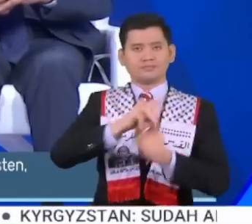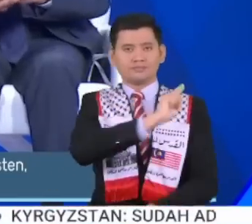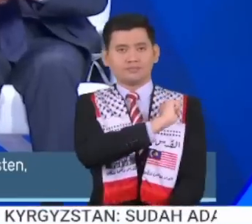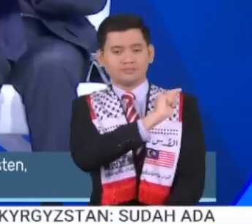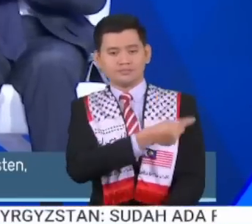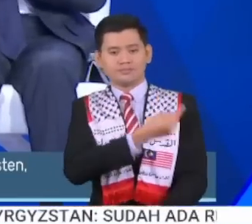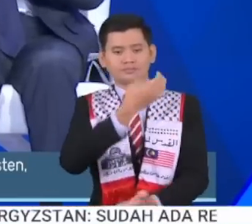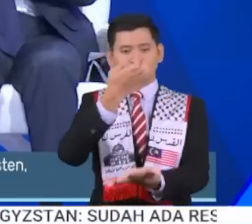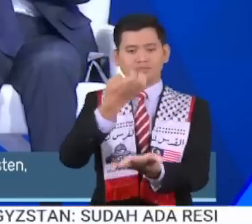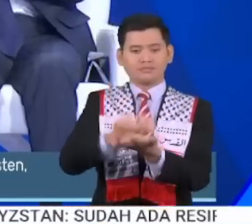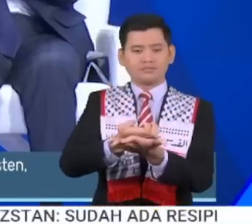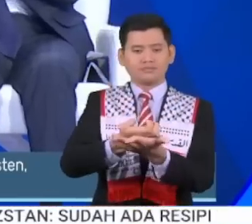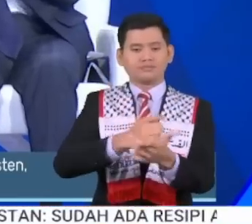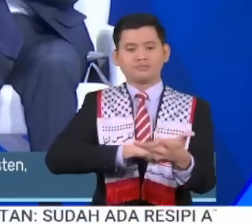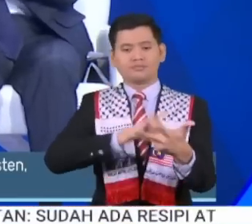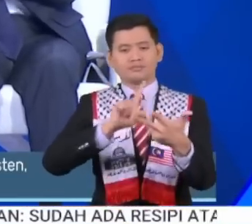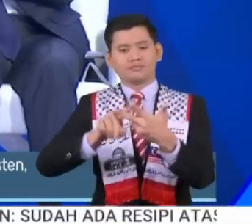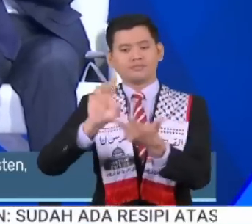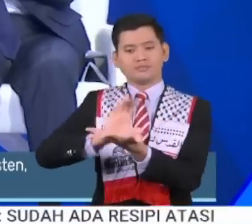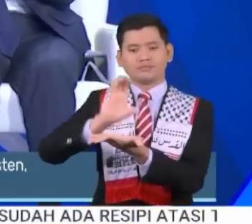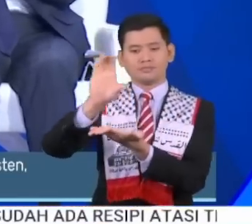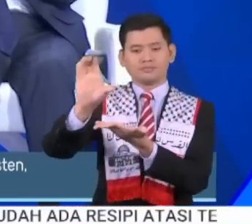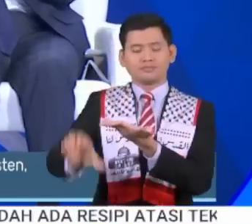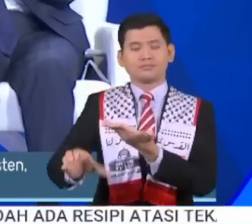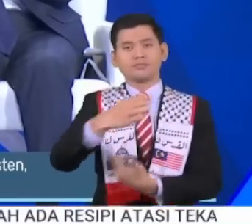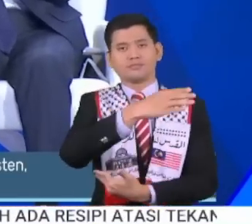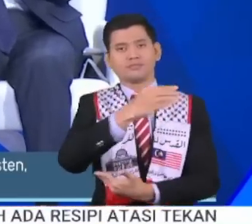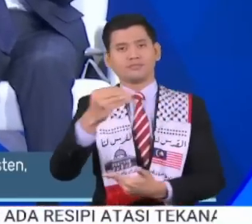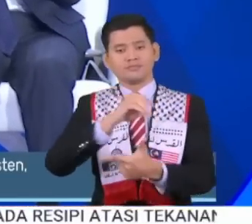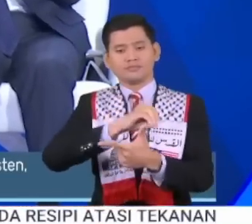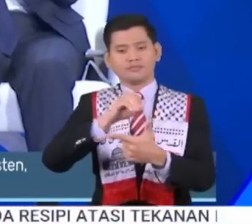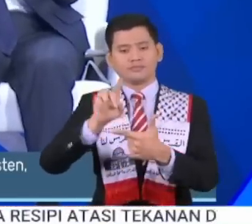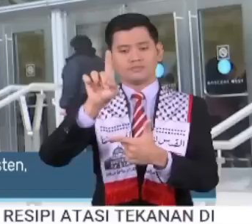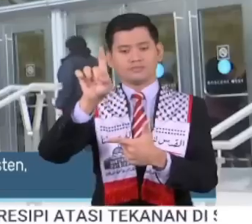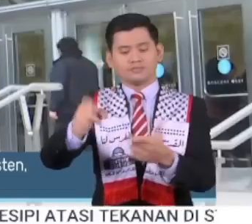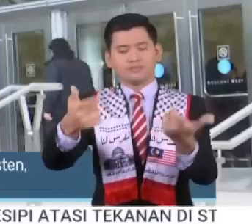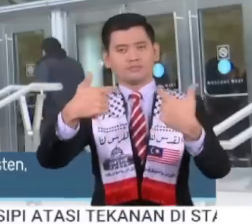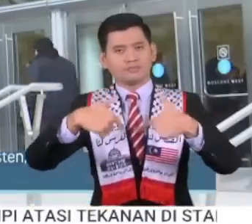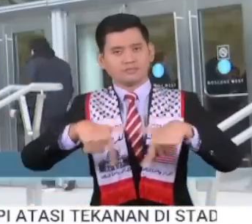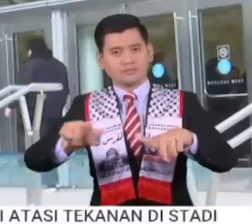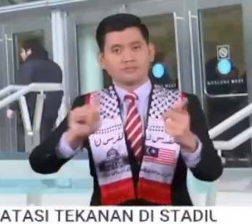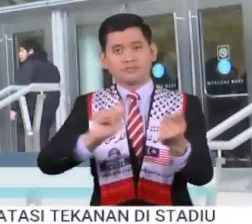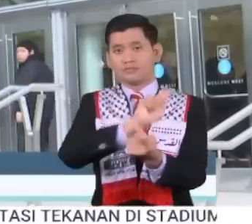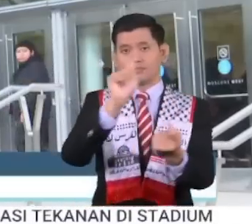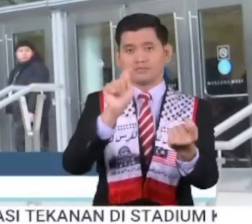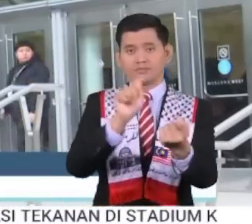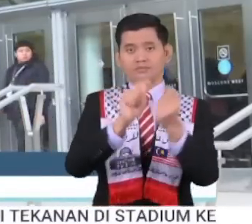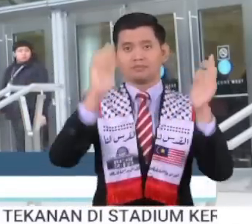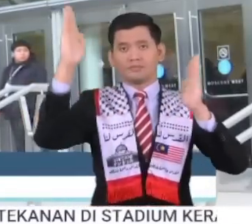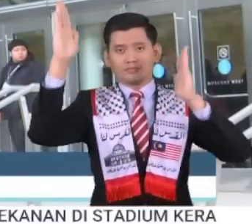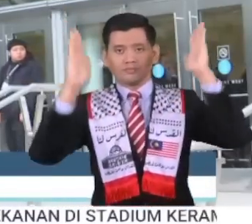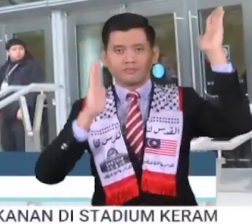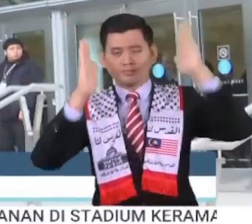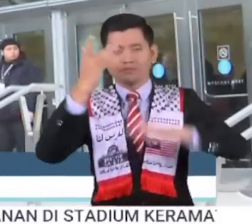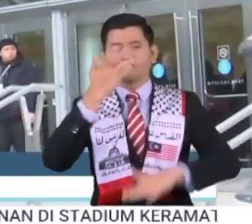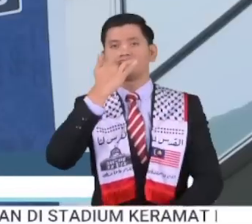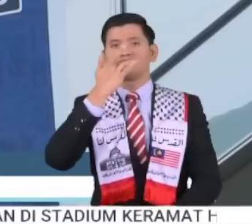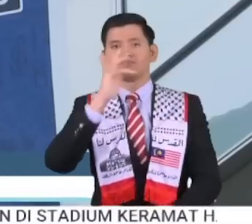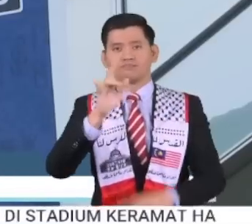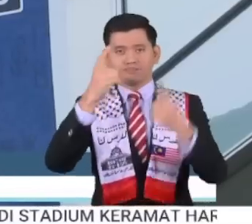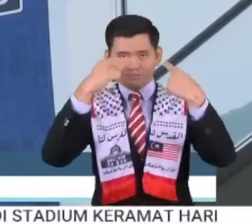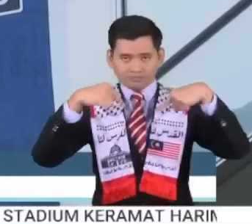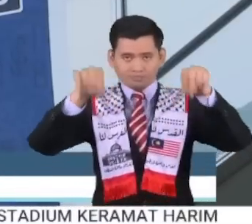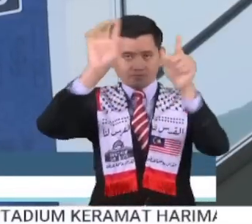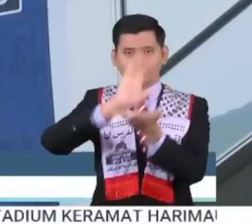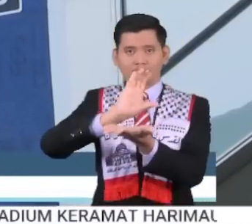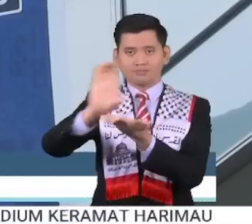etc. Then of course effective implementation. Malaysia amat bertuah kerana telah berjaya menarik pelaburan